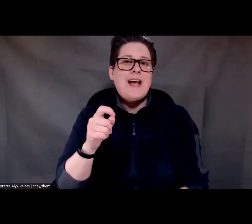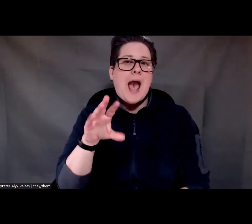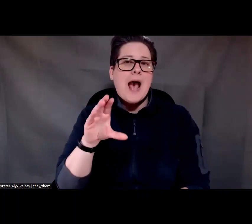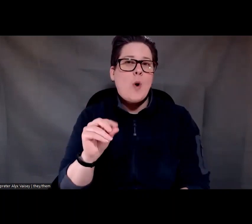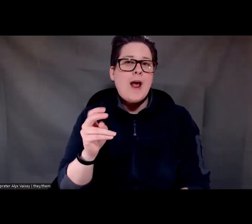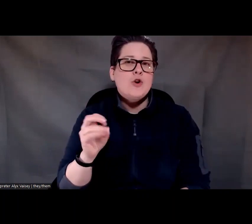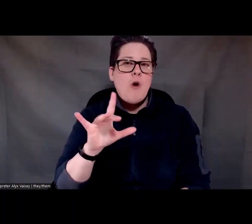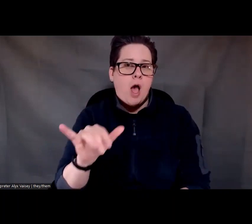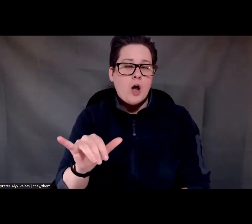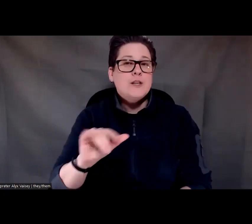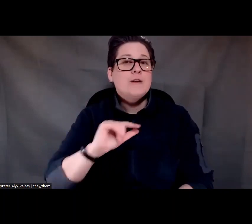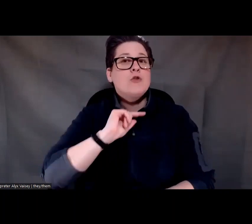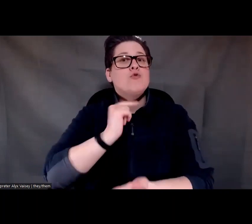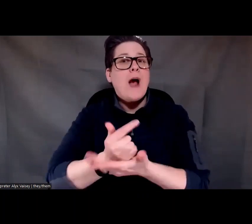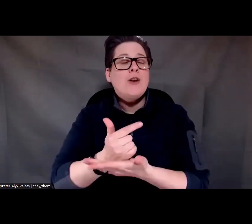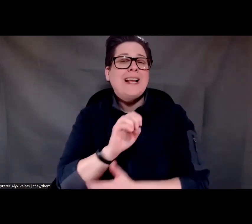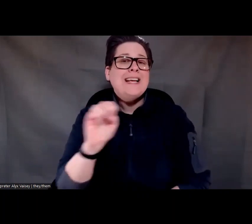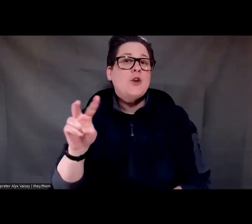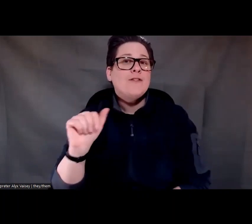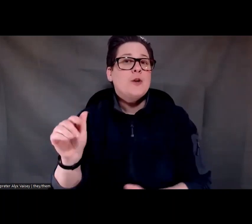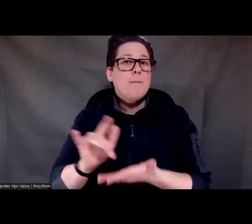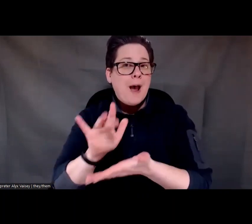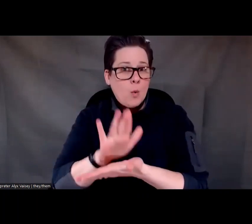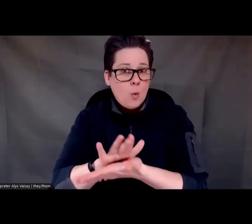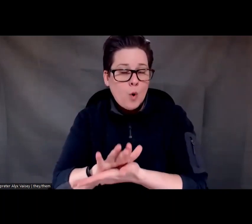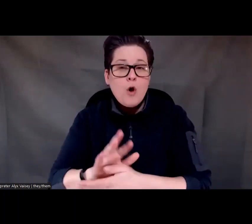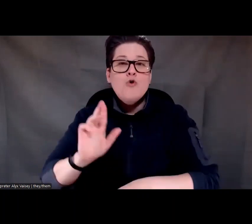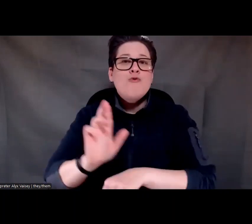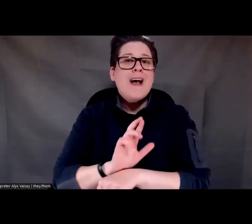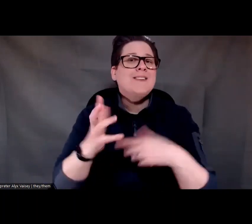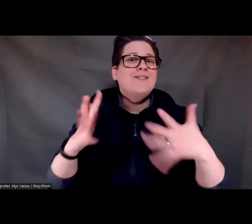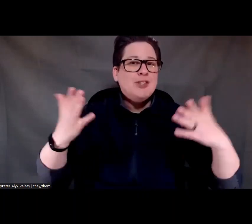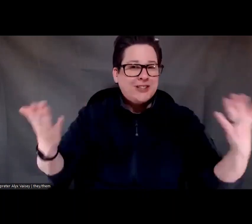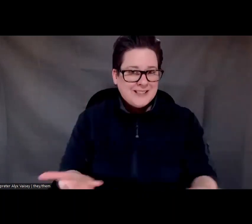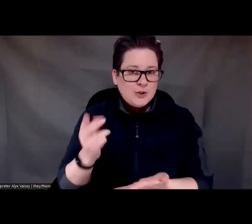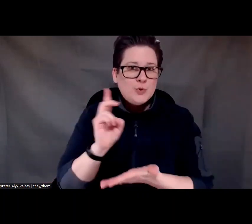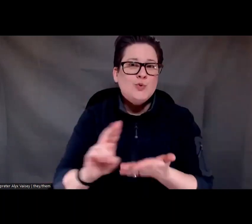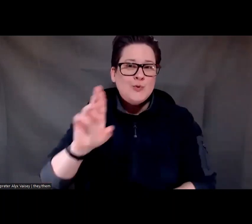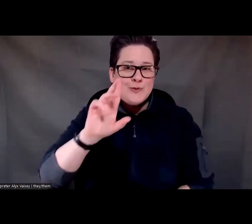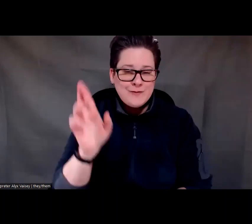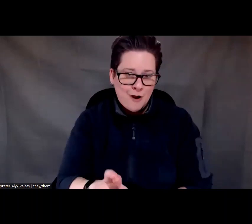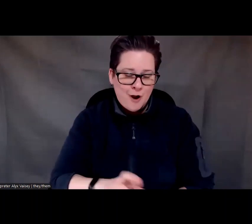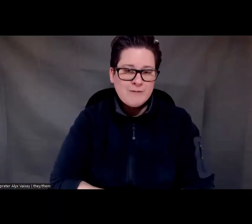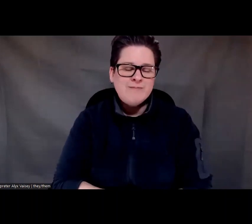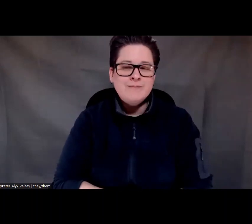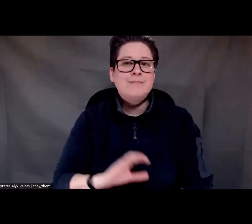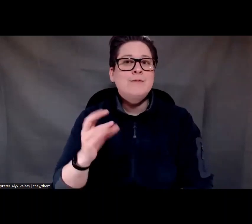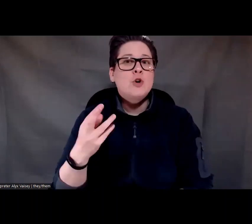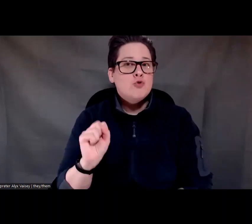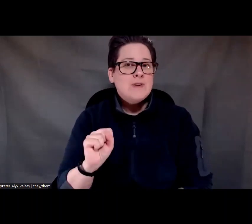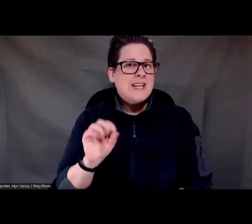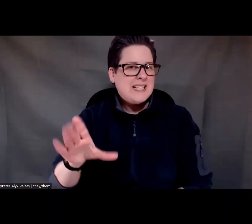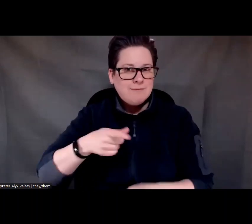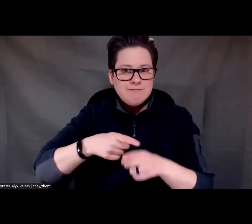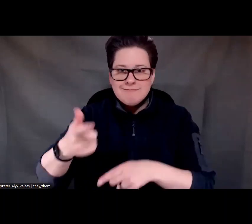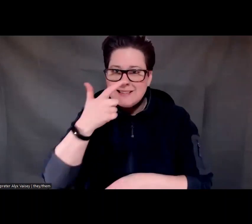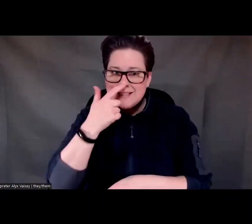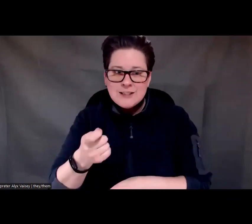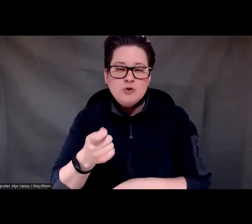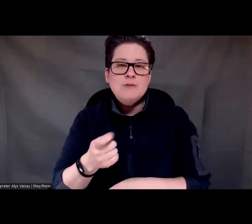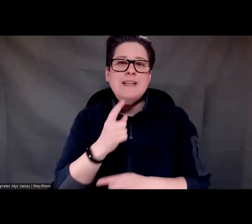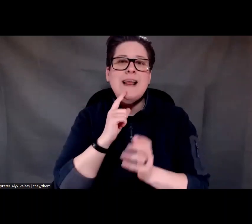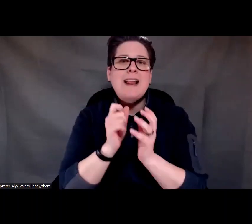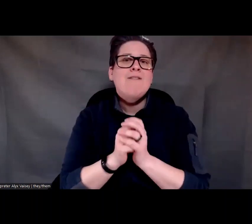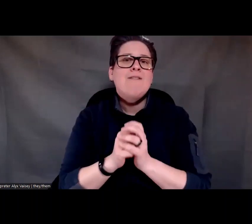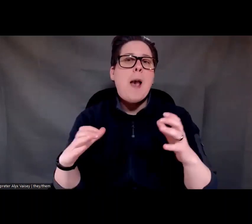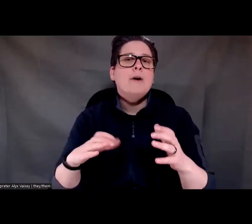graduate of Eastern Virginia Medical School and completed his residency here at the University of Rochester. Chris has special interest in inflammatory bowel